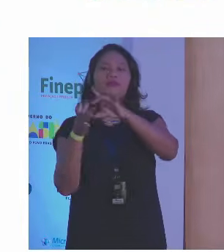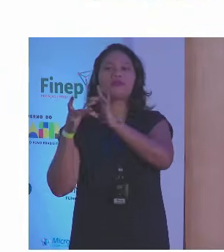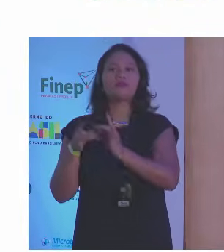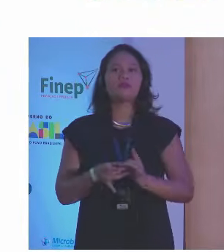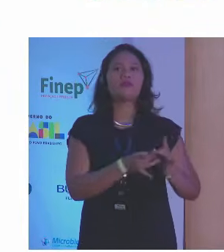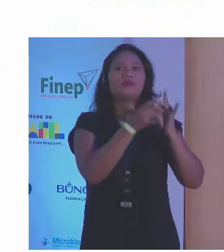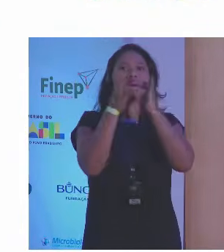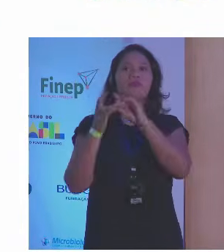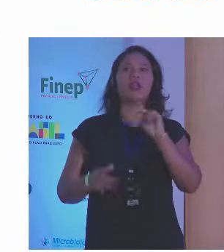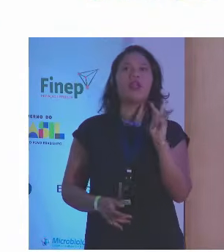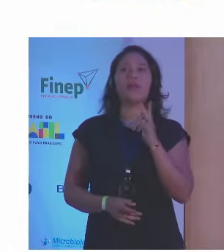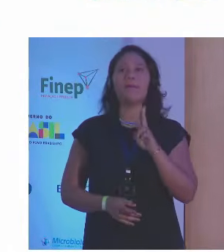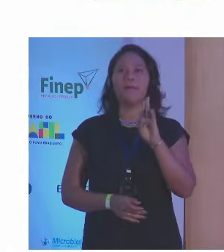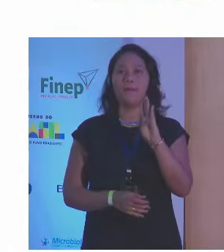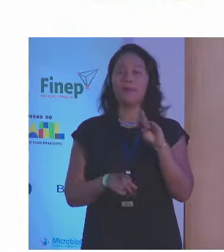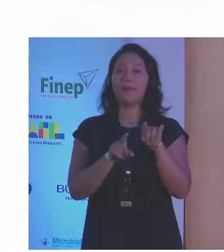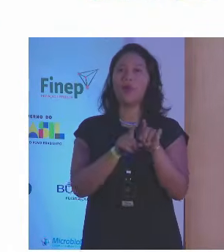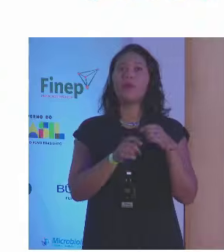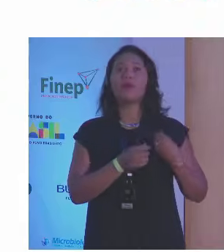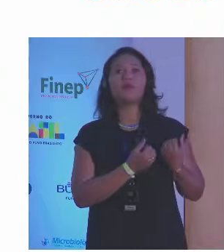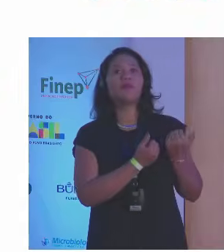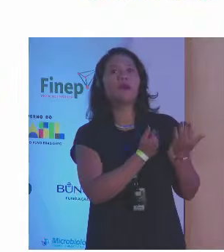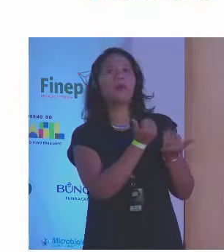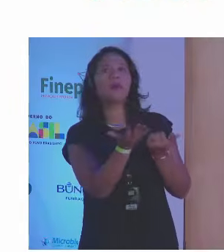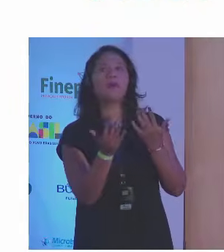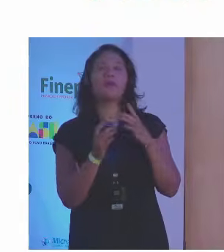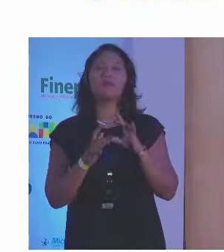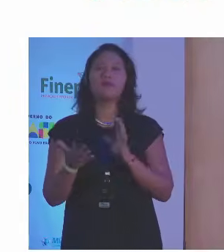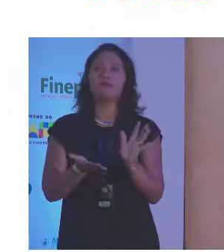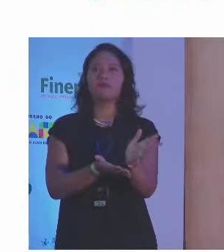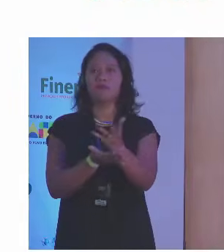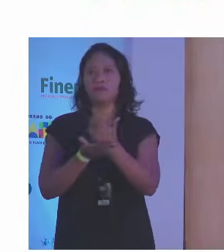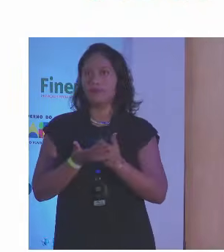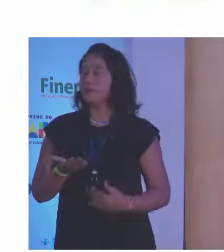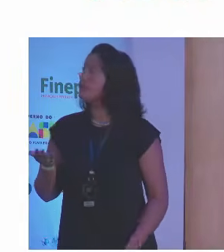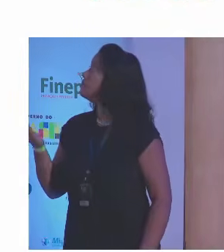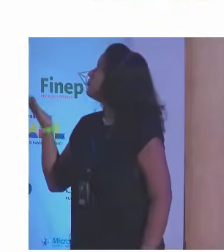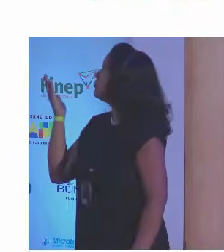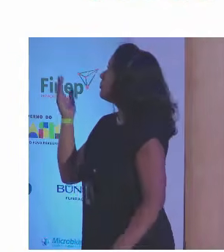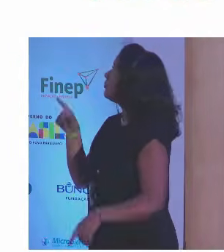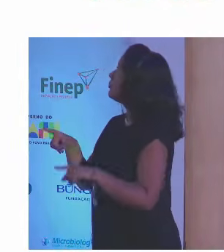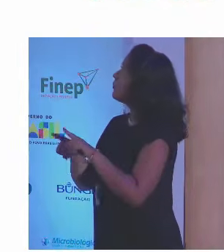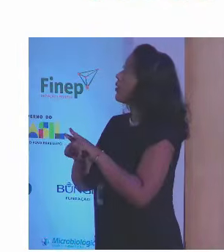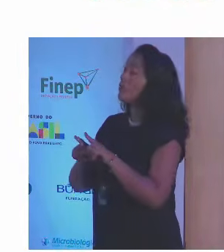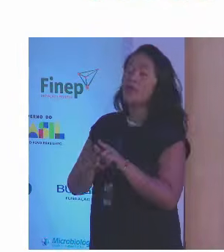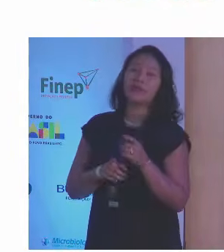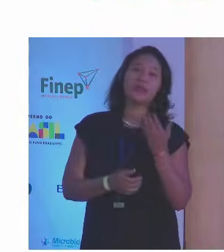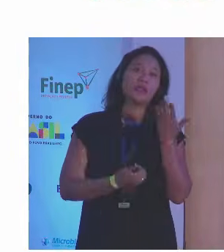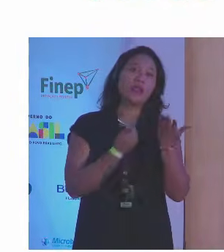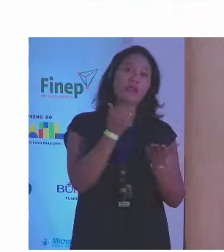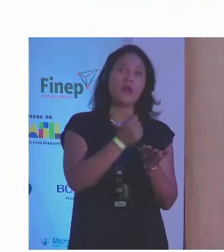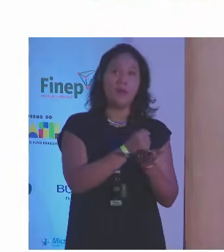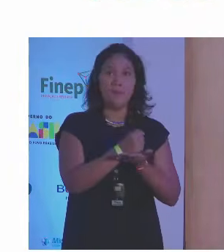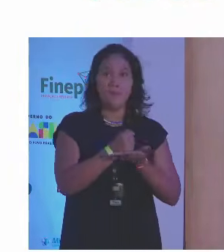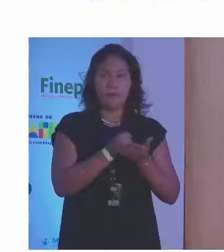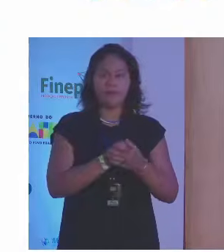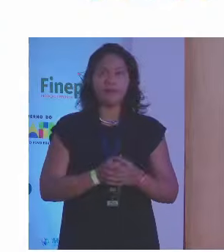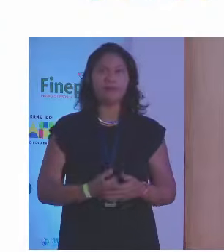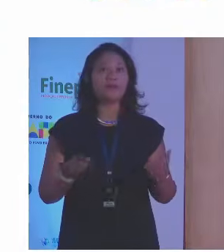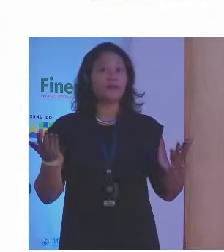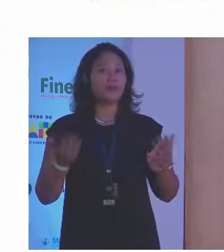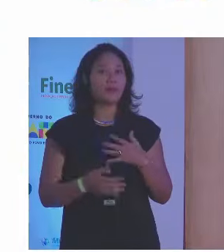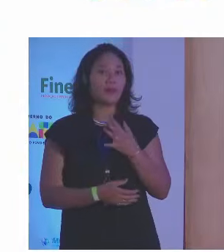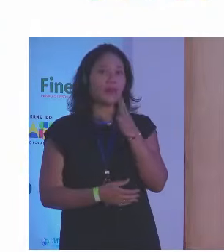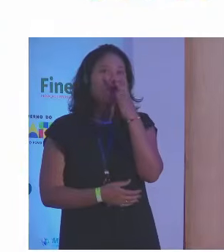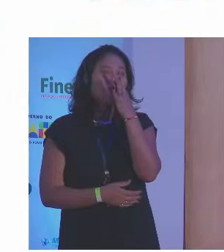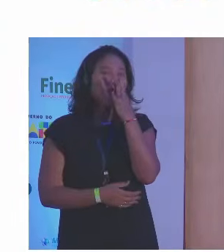providing the data, we are collecting everything, and we are creating a service based on that. And if we look at this is 300 products